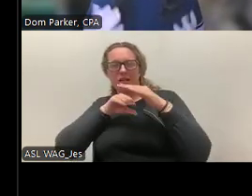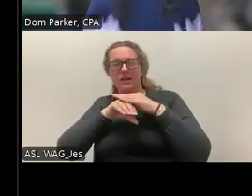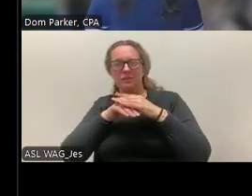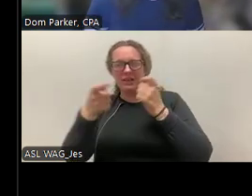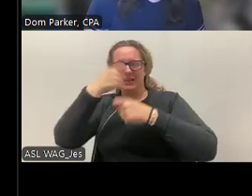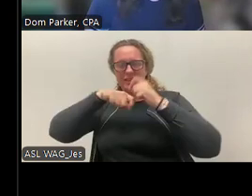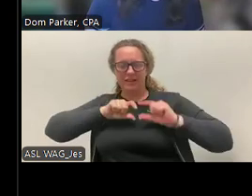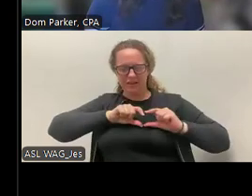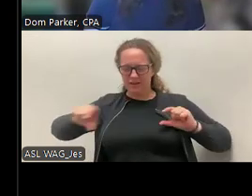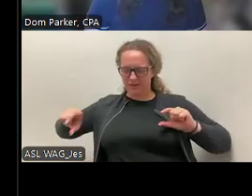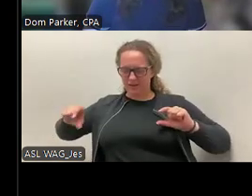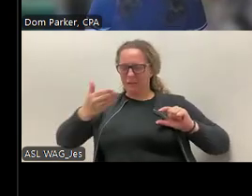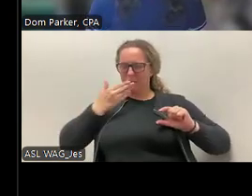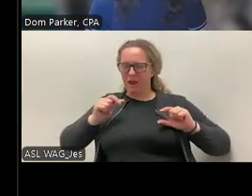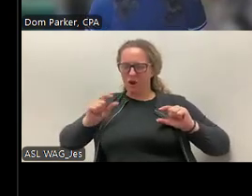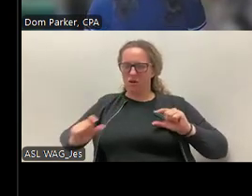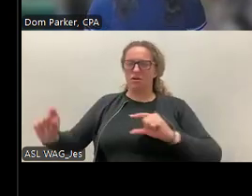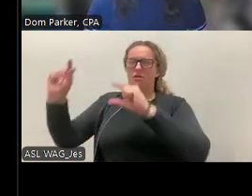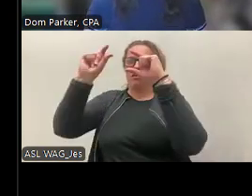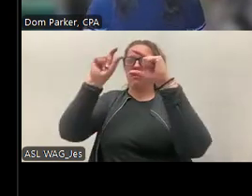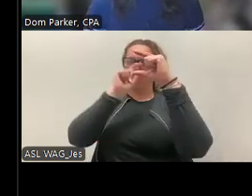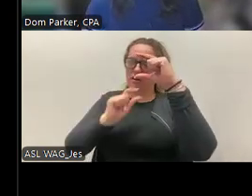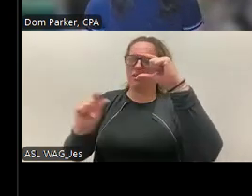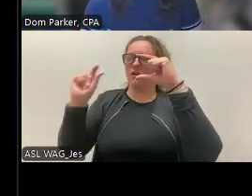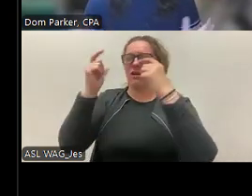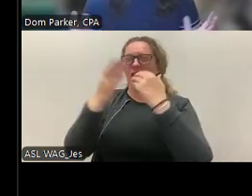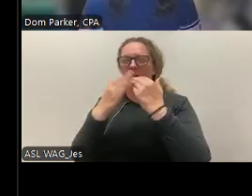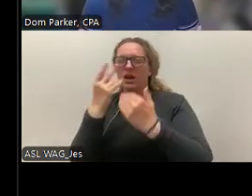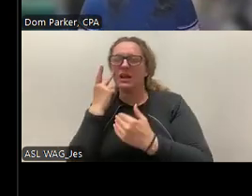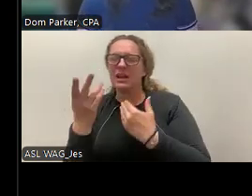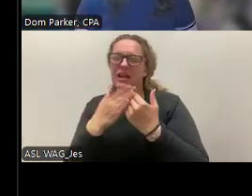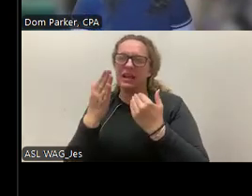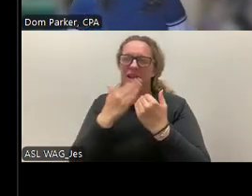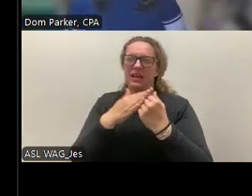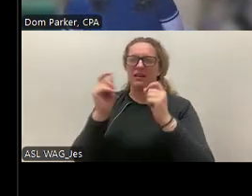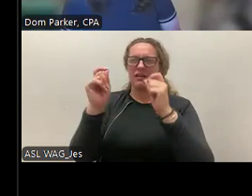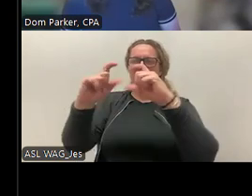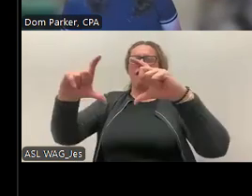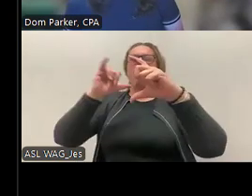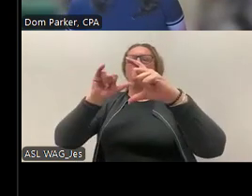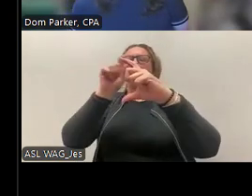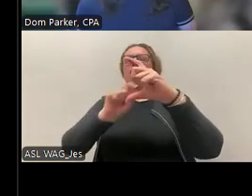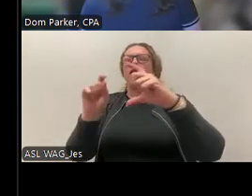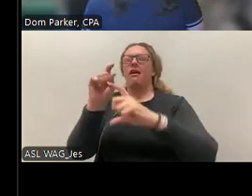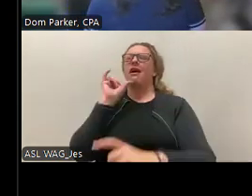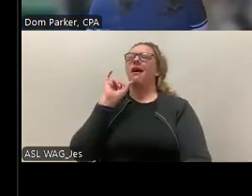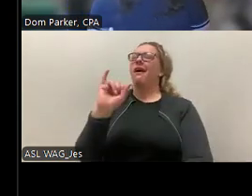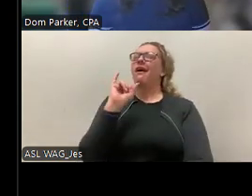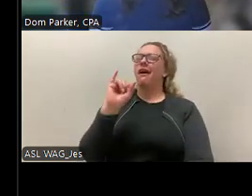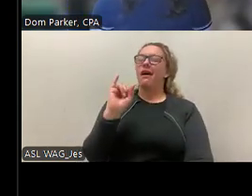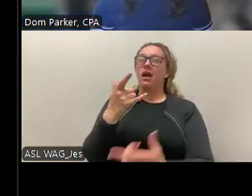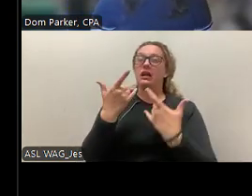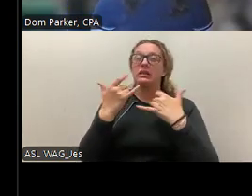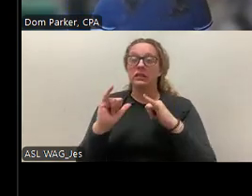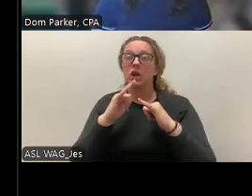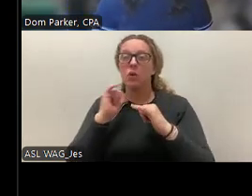having it in a scroll wheel, it might be easier to see. It might be easier to get your head around. That being said, it's still a